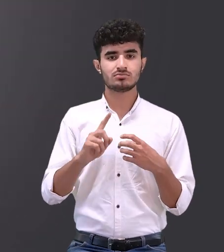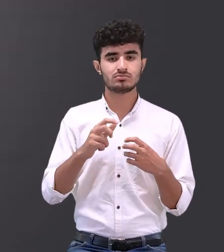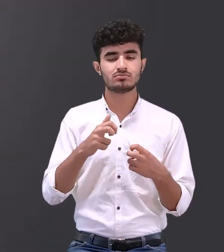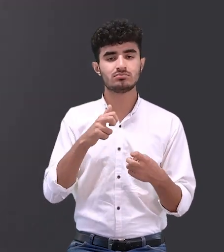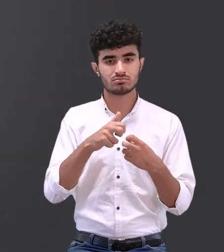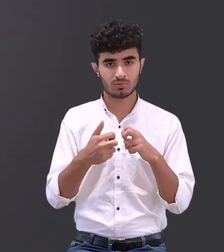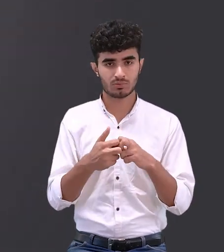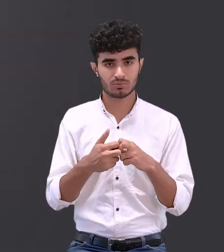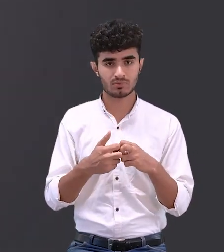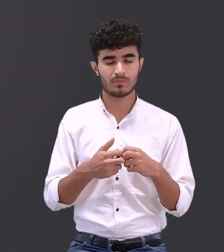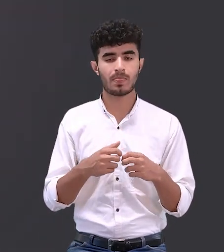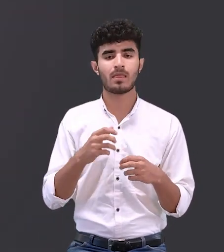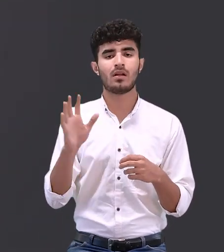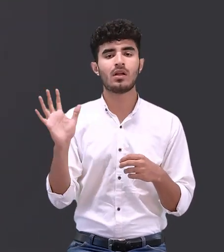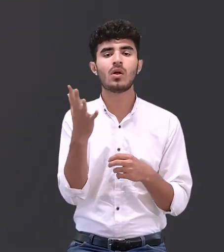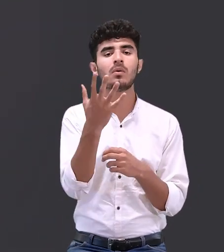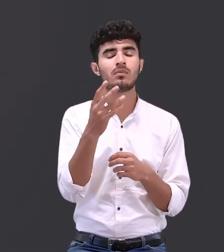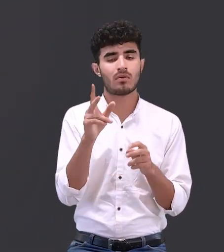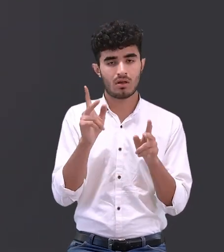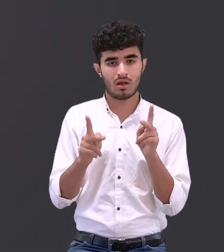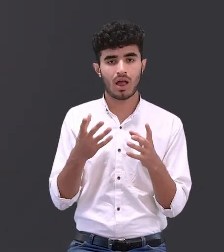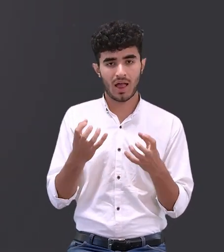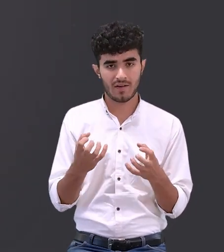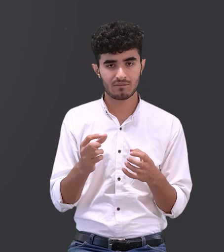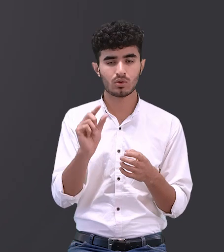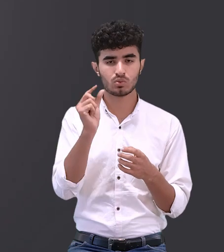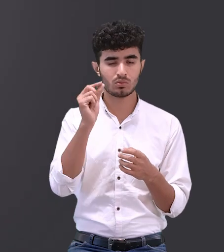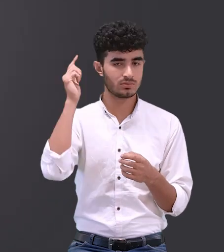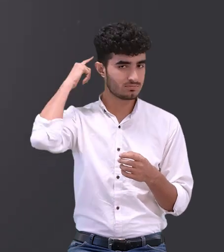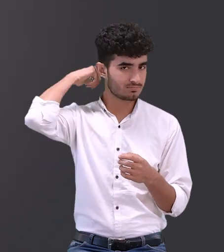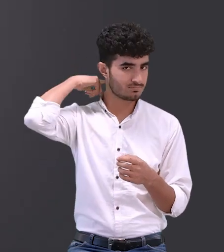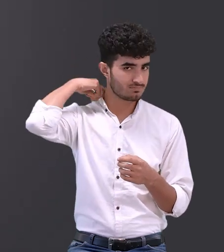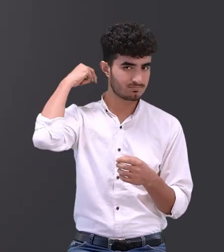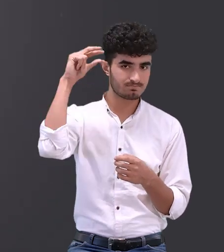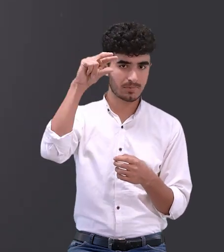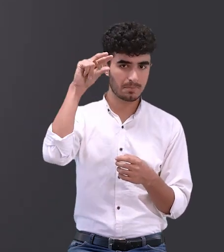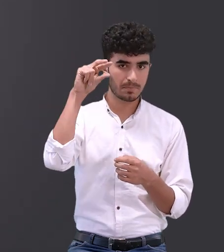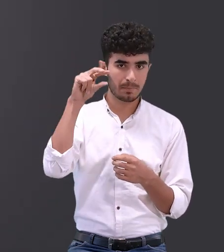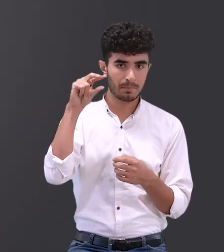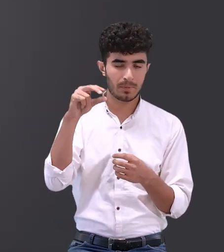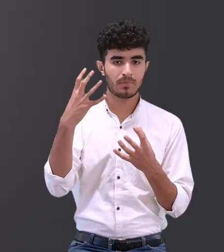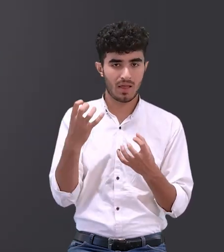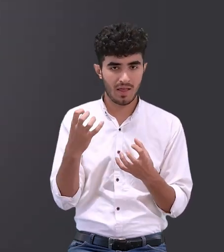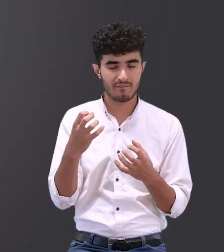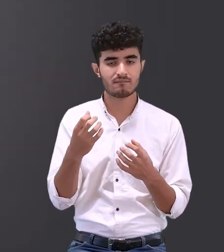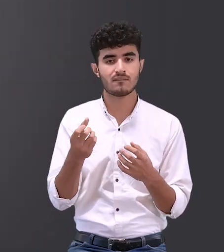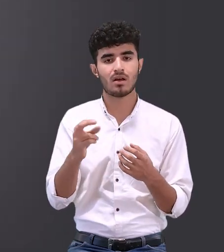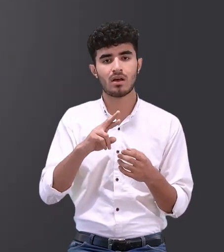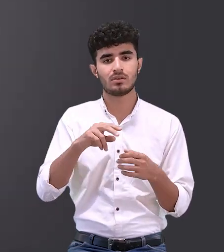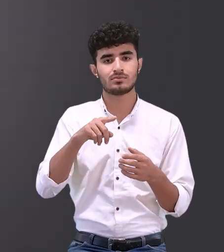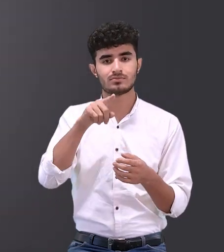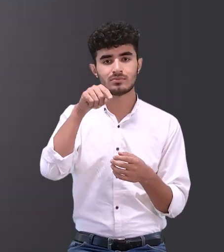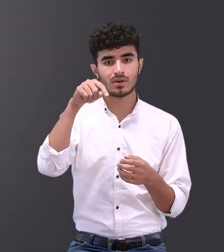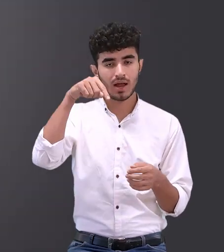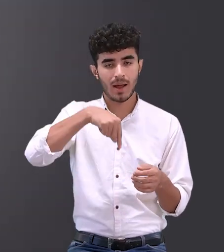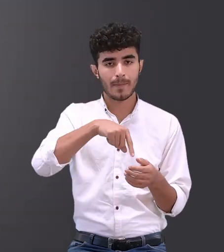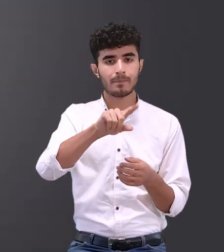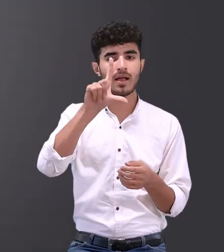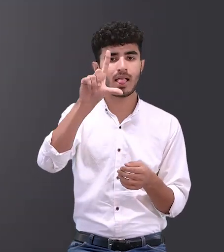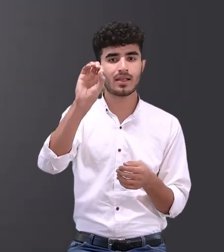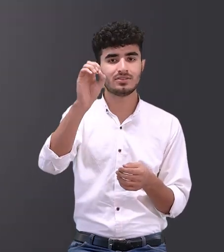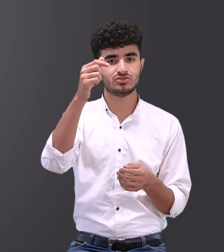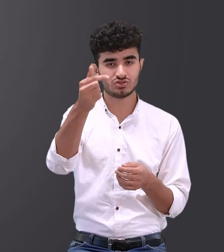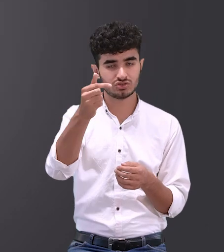You also see some people have little bumps on the base of the neck. And two things